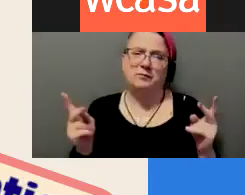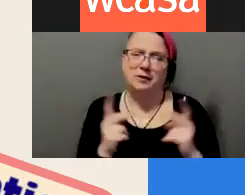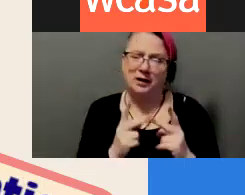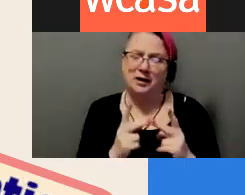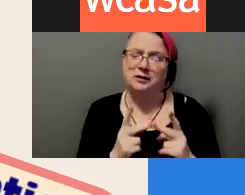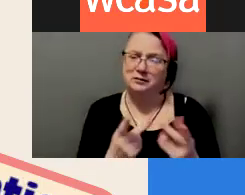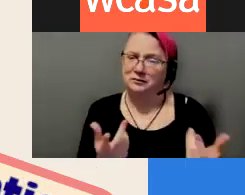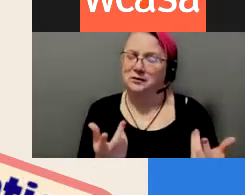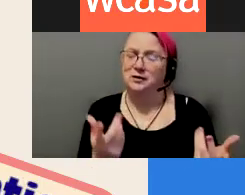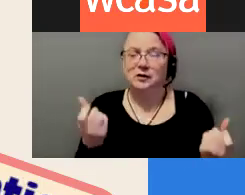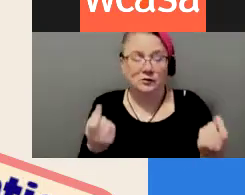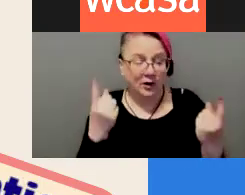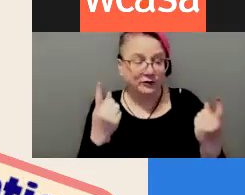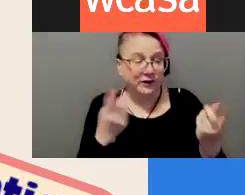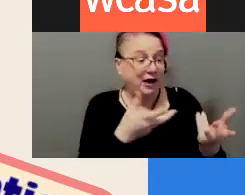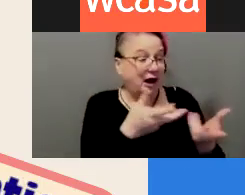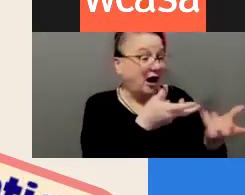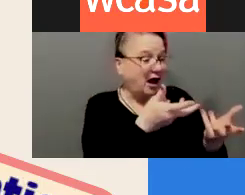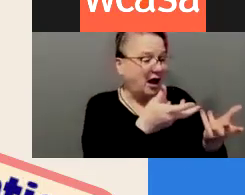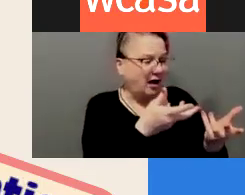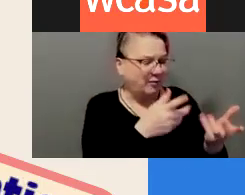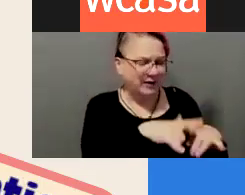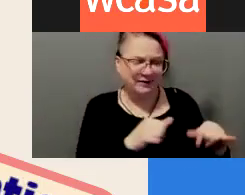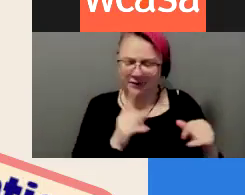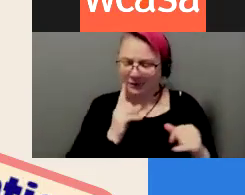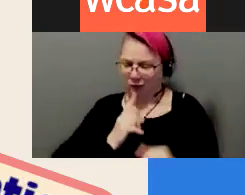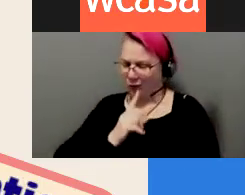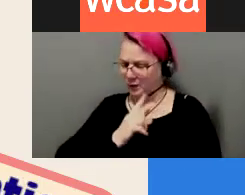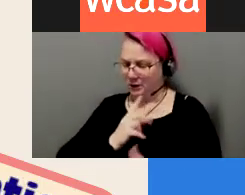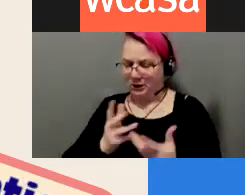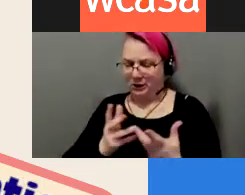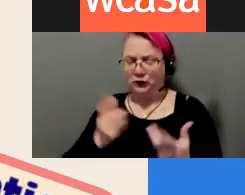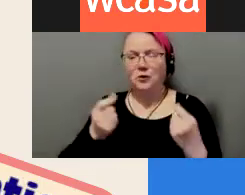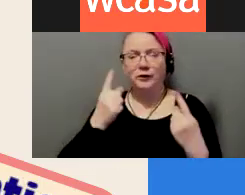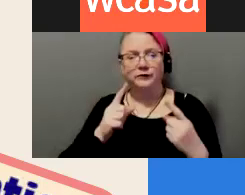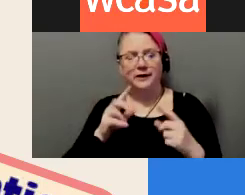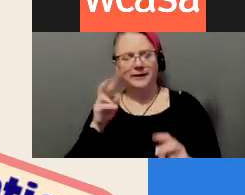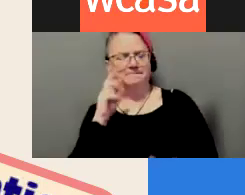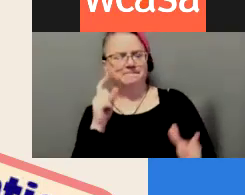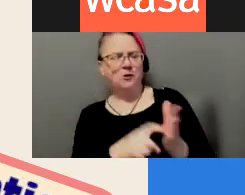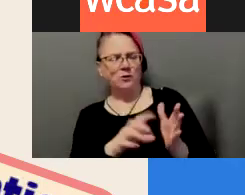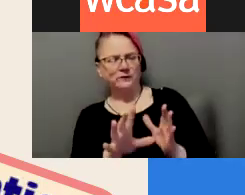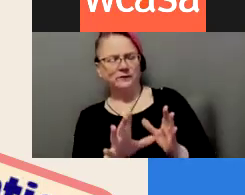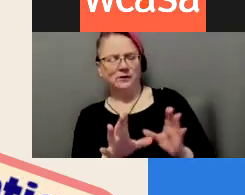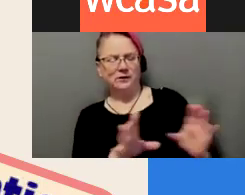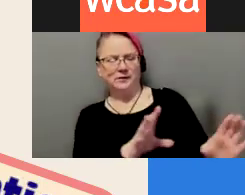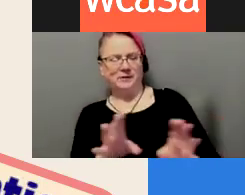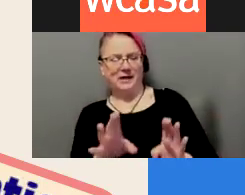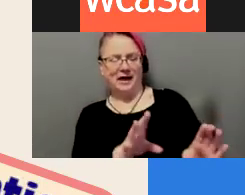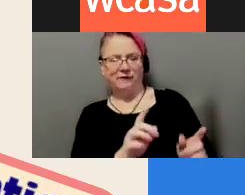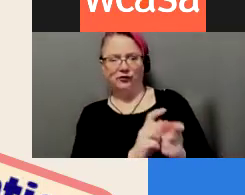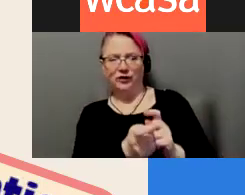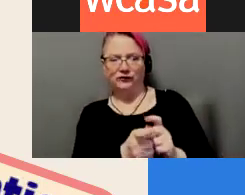why understanding these behavioral changes that may signal suicidal ideation